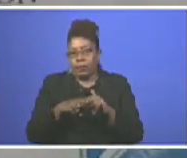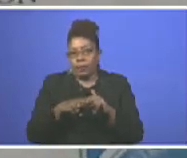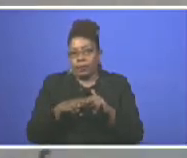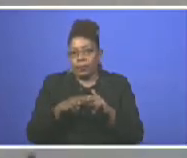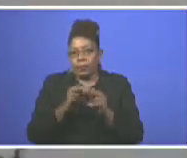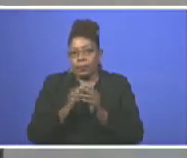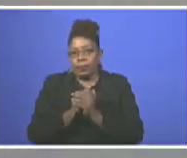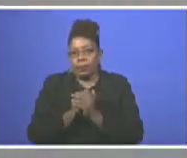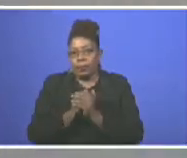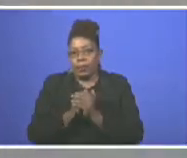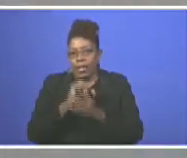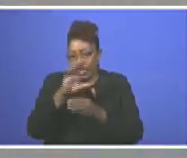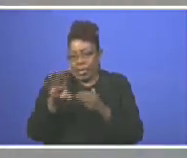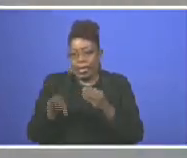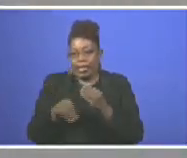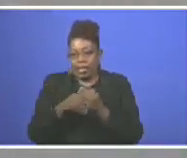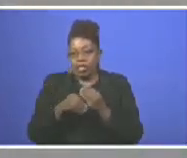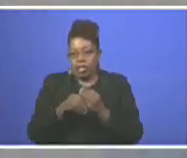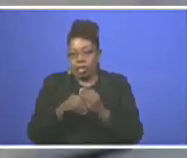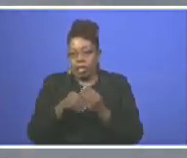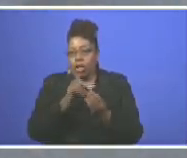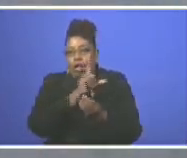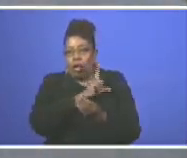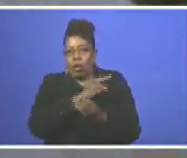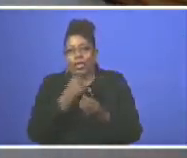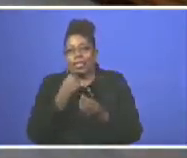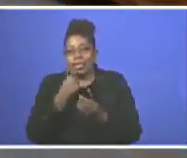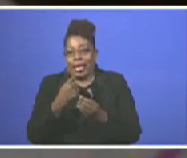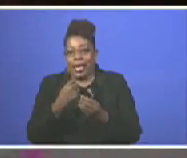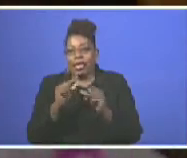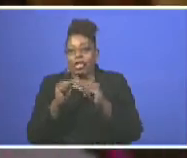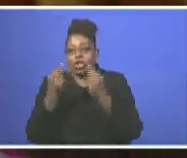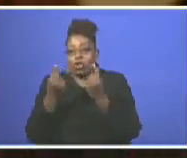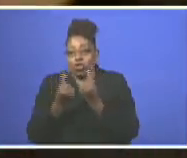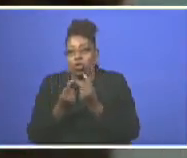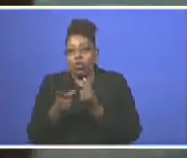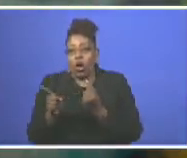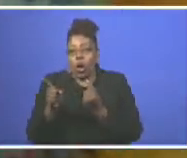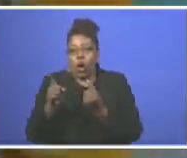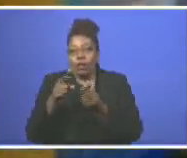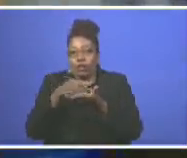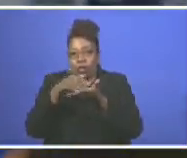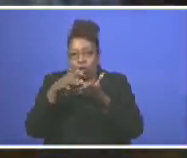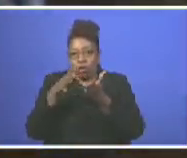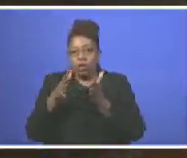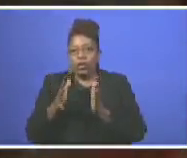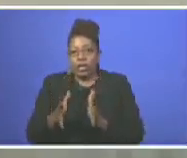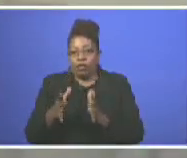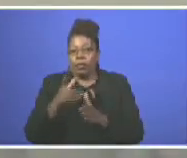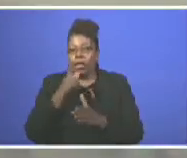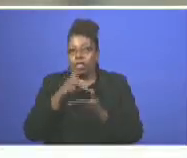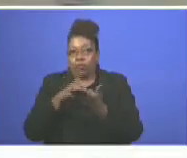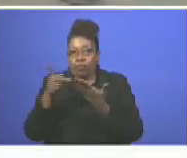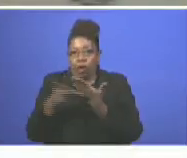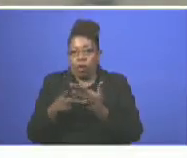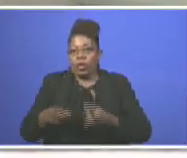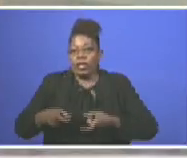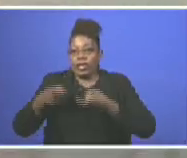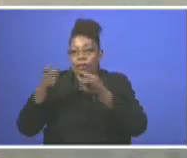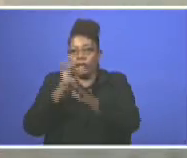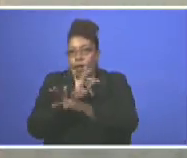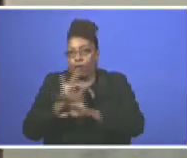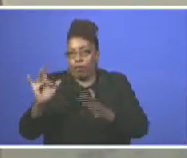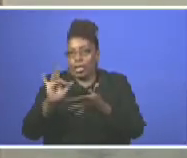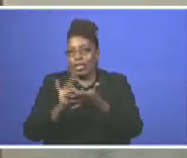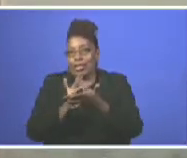in that regard. But additionally, Minister Lloyd says this group of students from the government's lunch program will also be given free